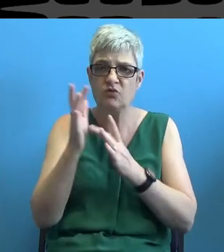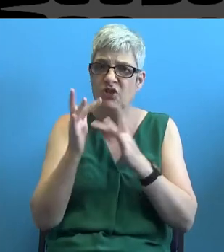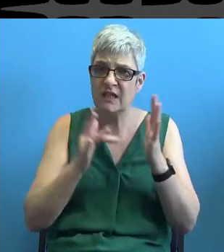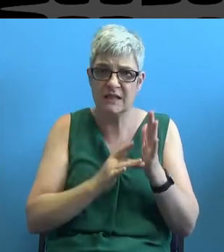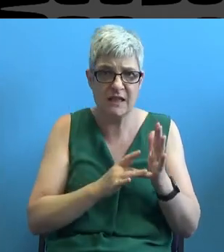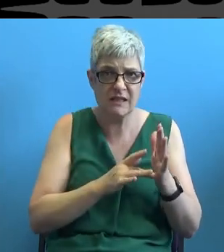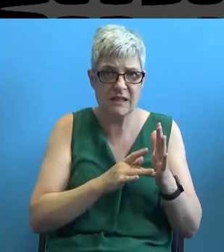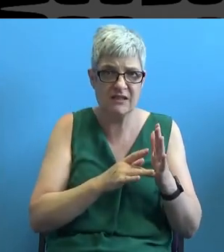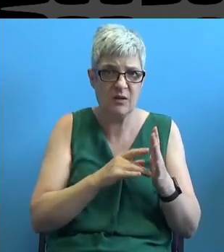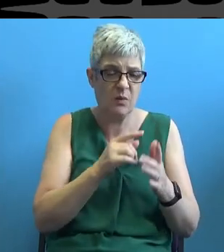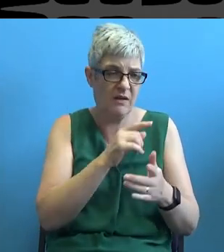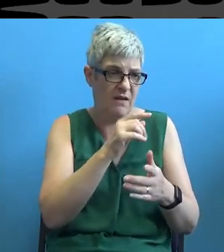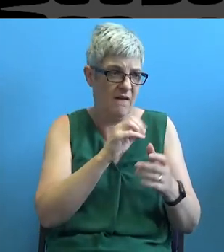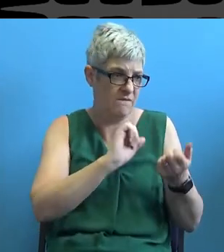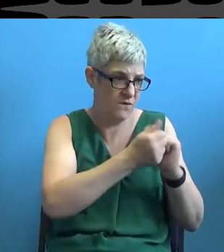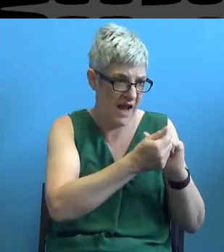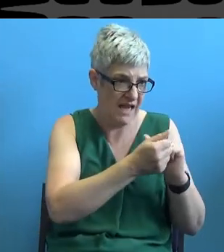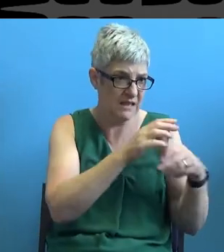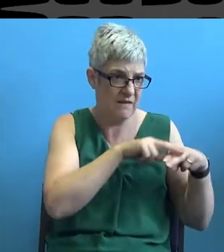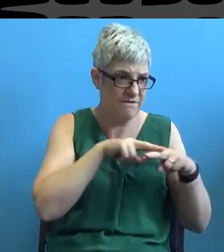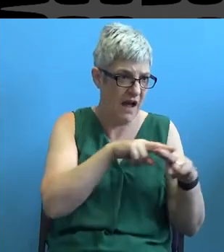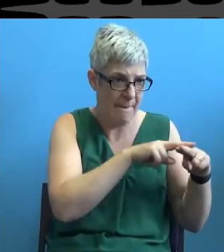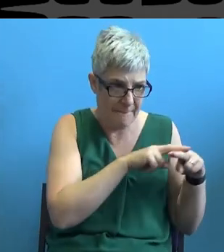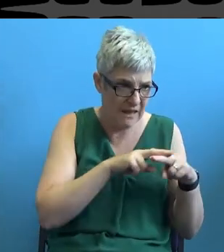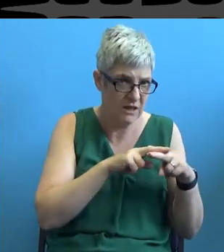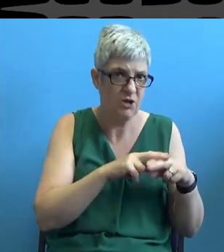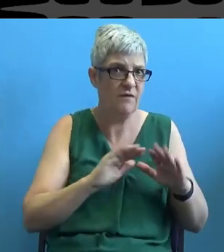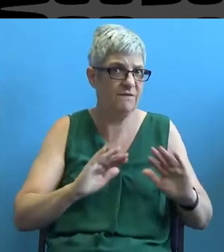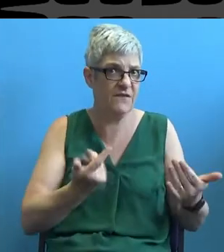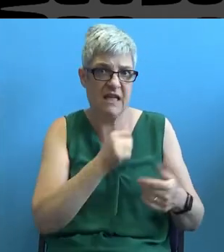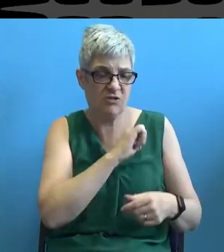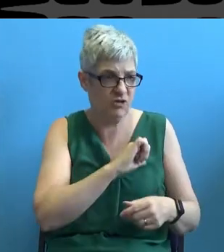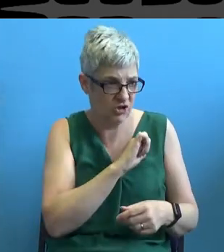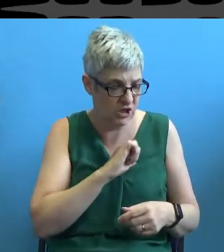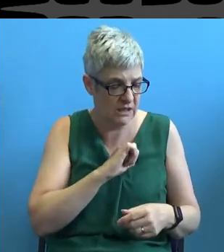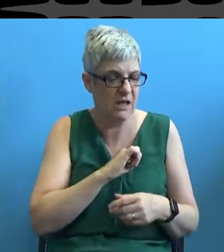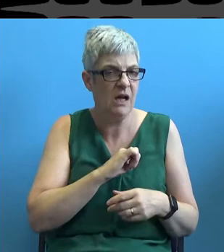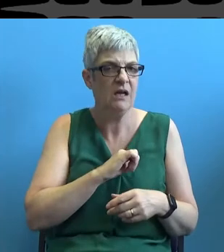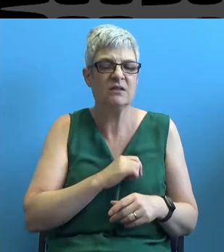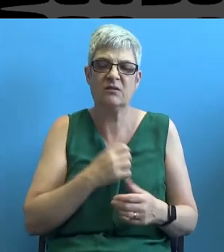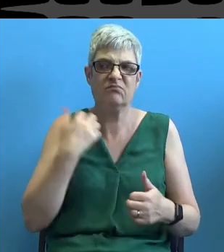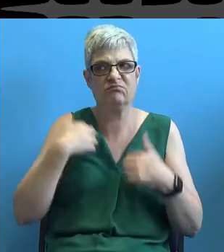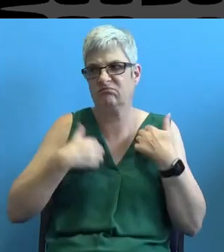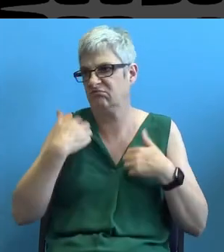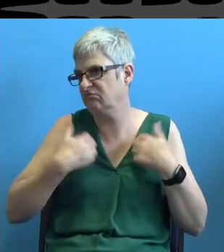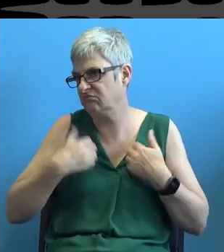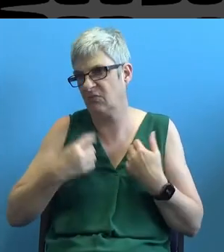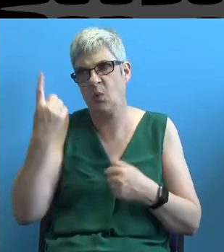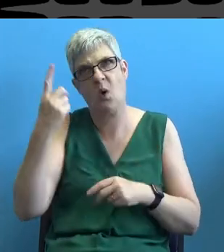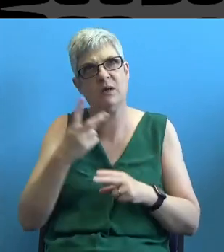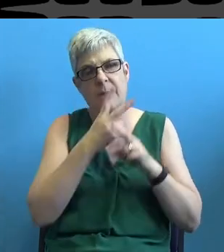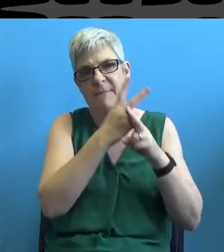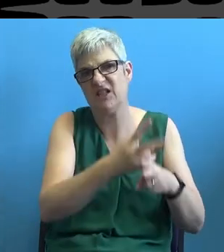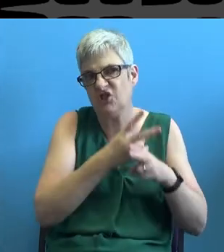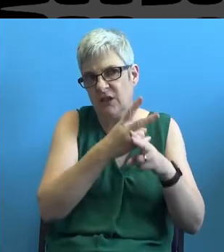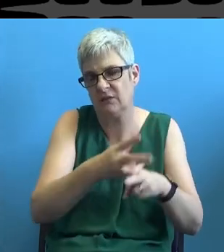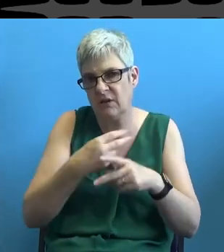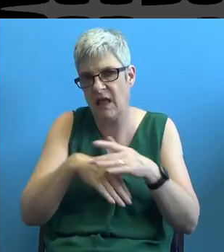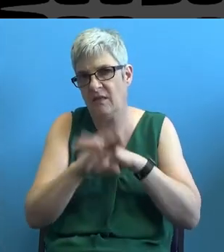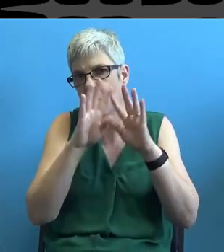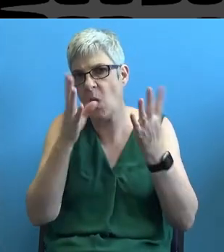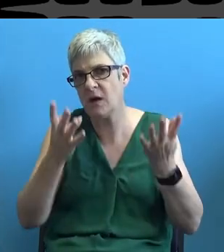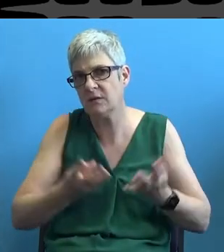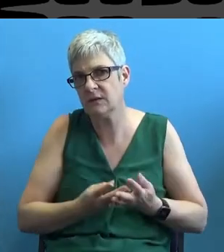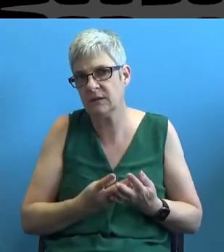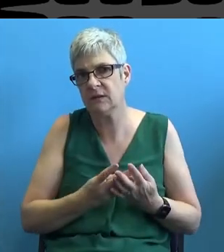family members, to be disinterested in God's mission in the world. All these